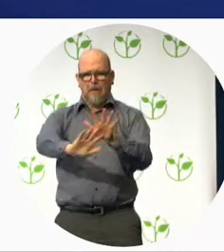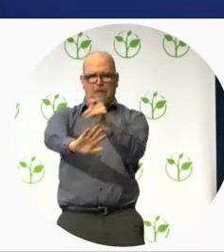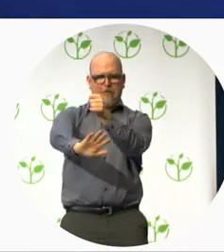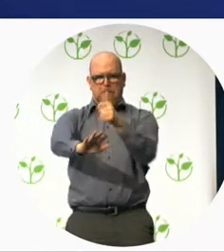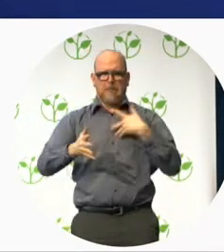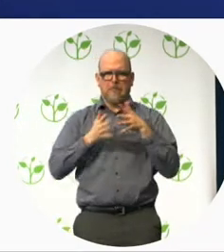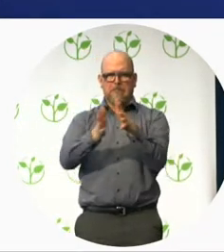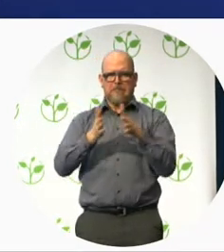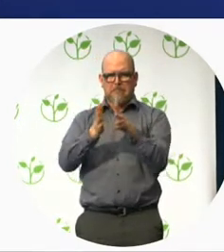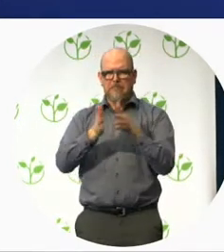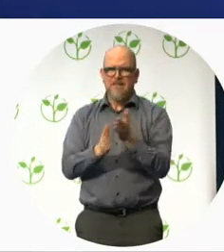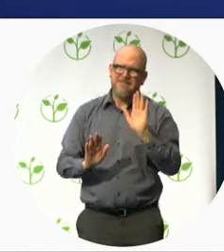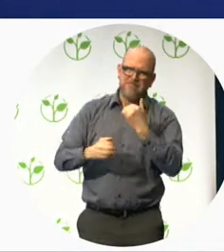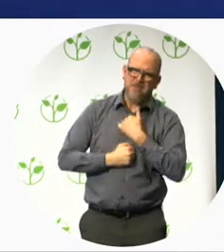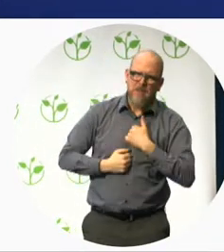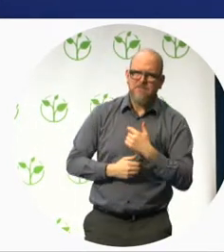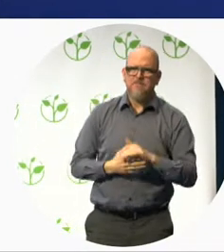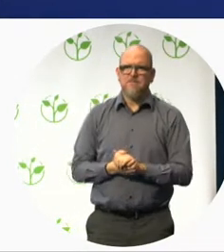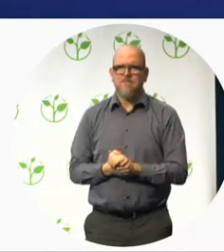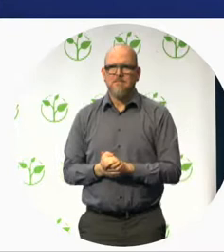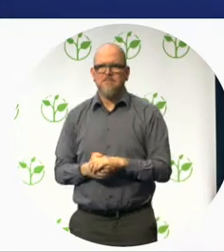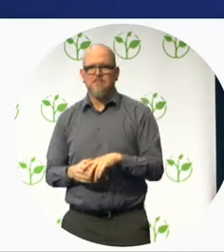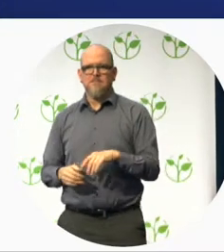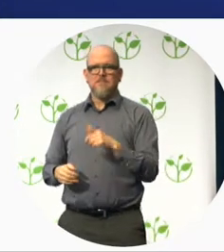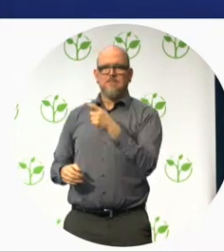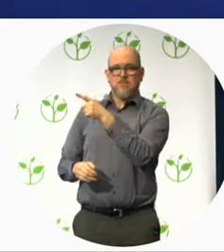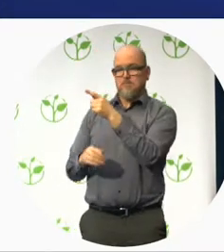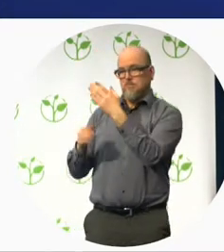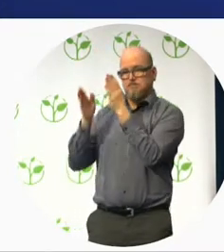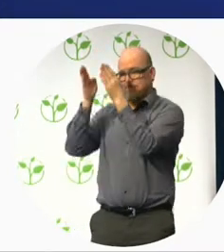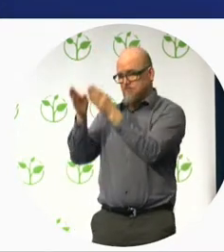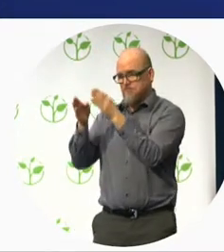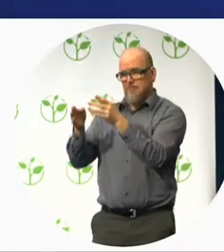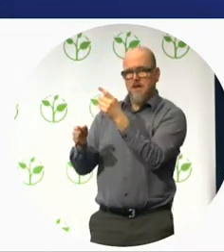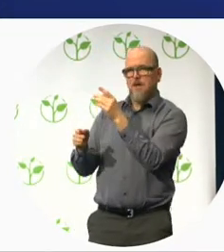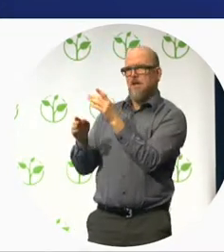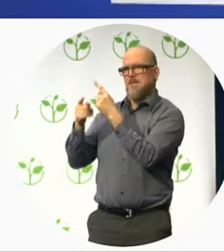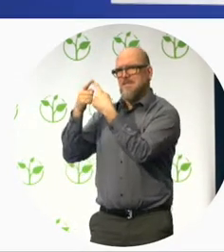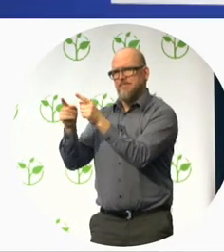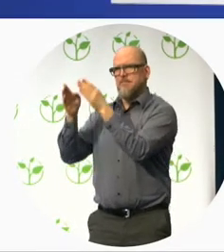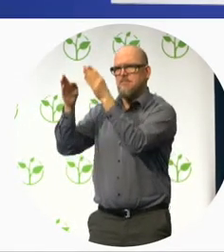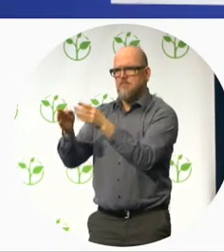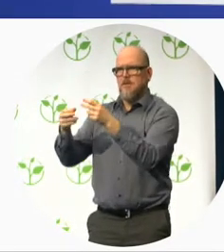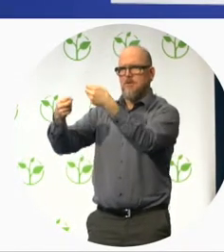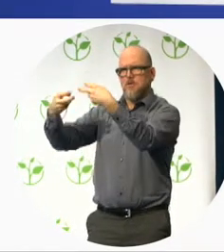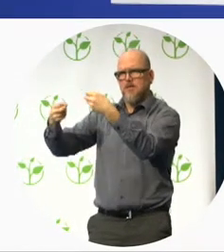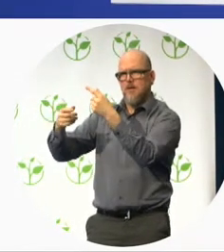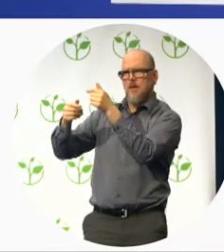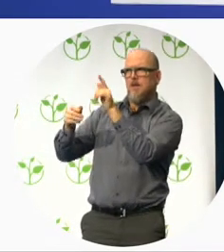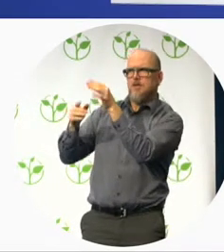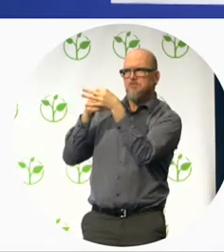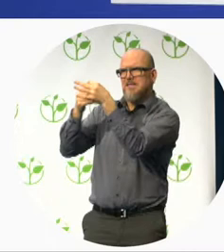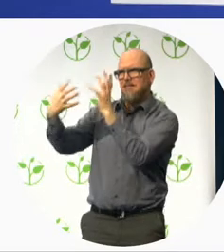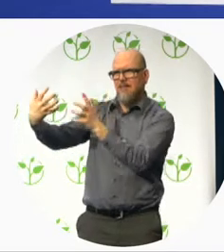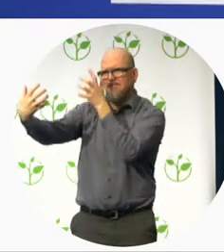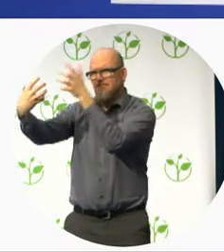senior leader took this to heart, wanted to do it better, to do captioning better, to make it more robust, to make